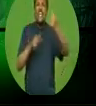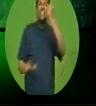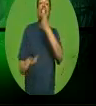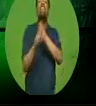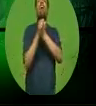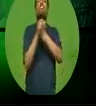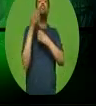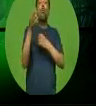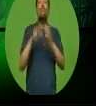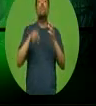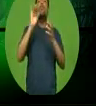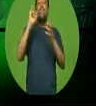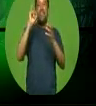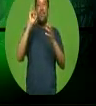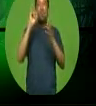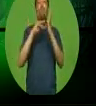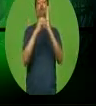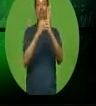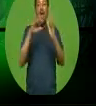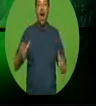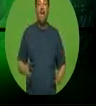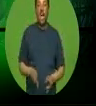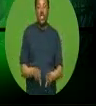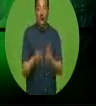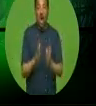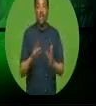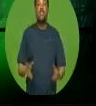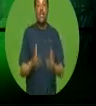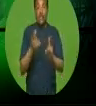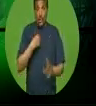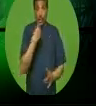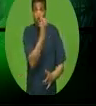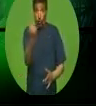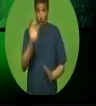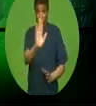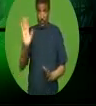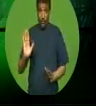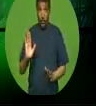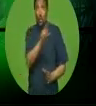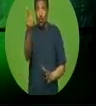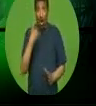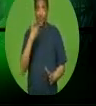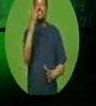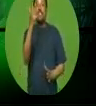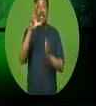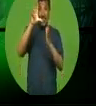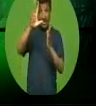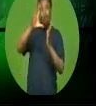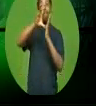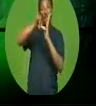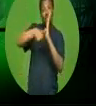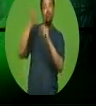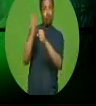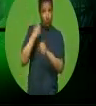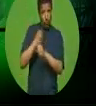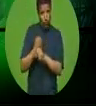want you to identify the disadvantages of the Uni-Modal agricultural strategy individually.